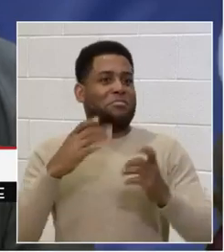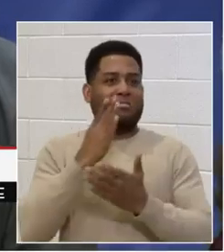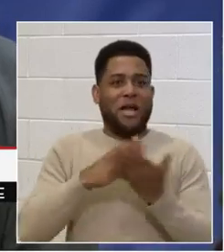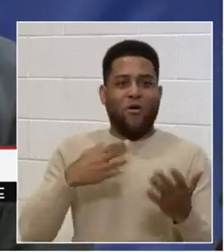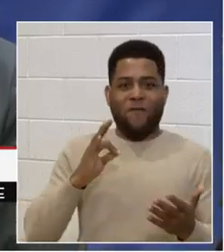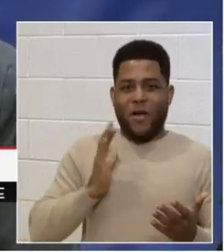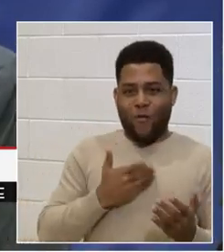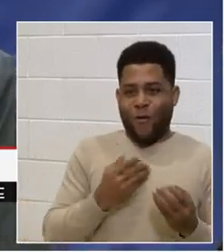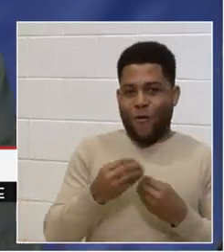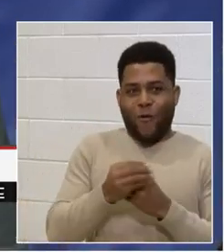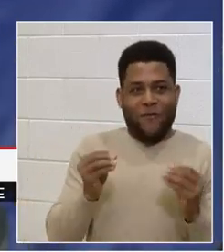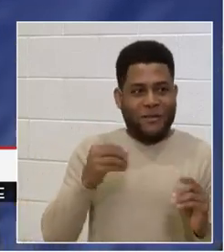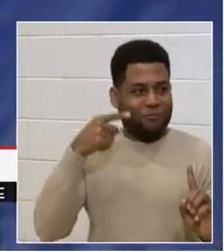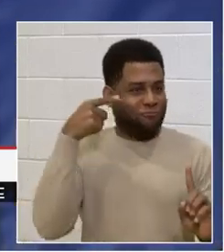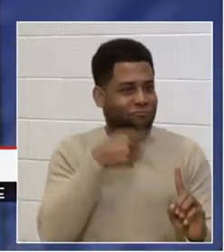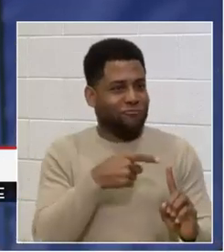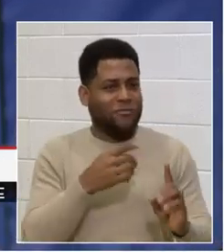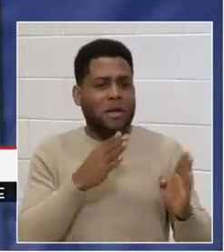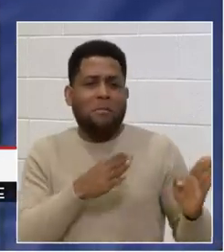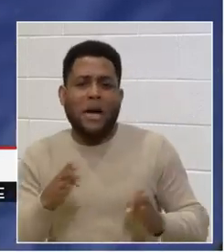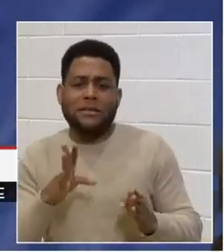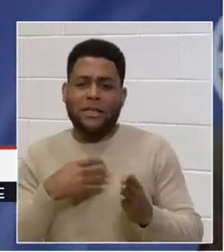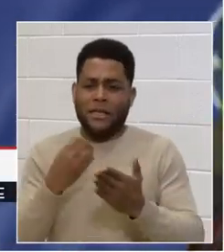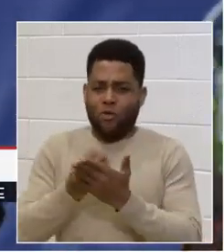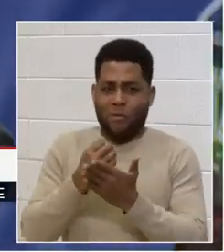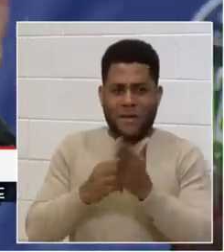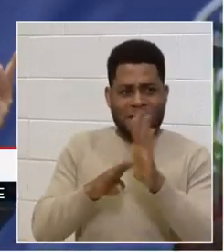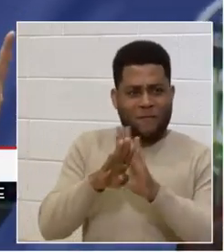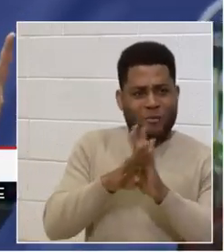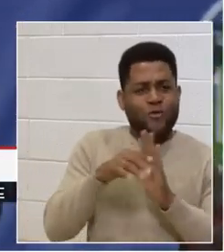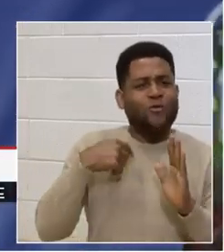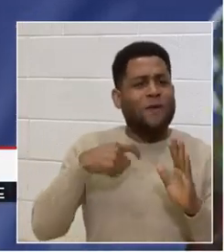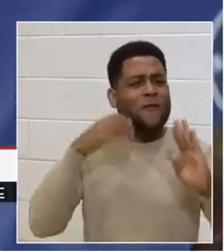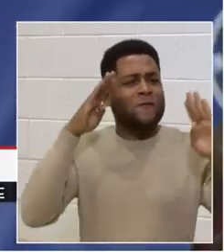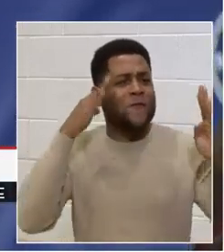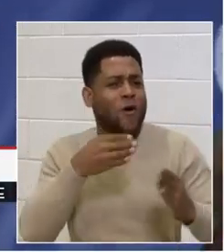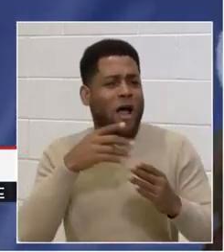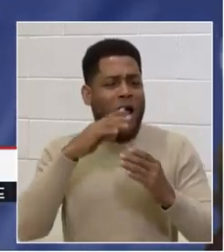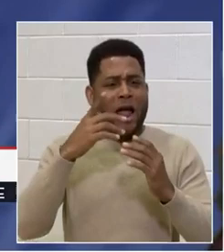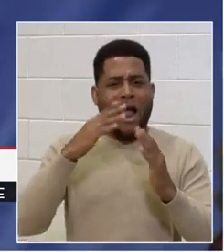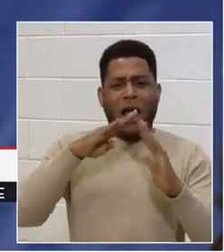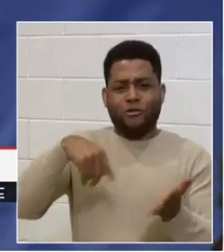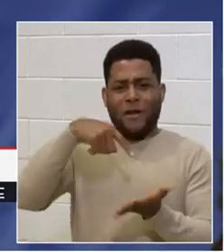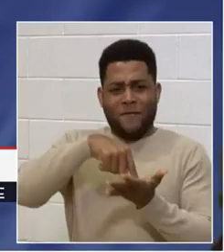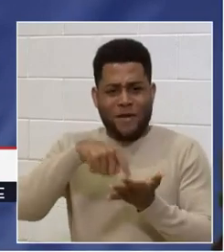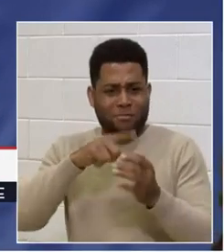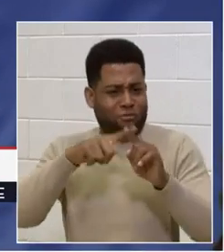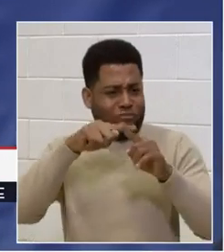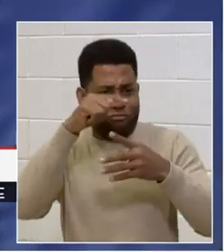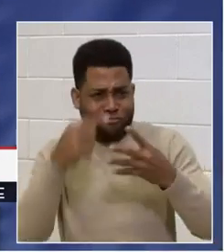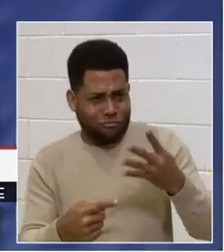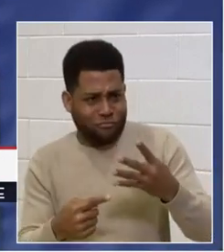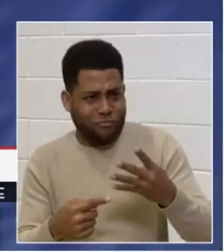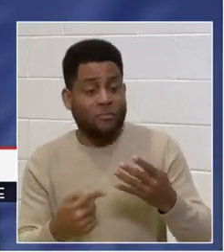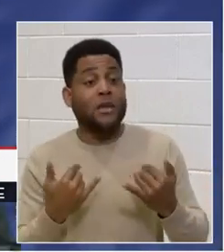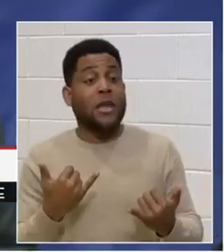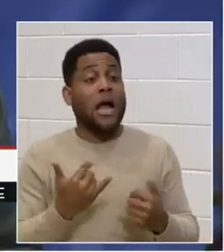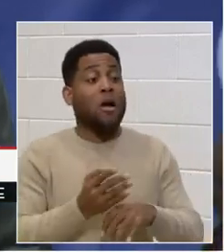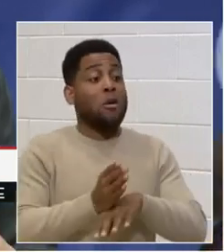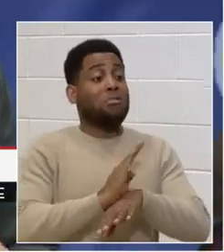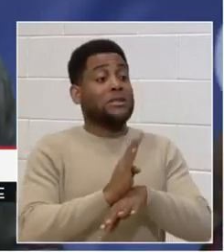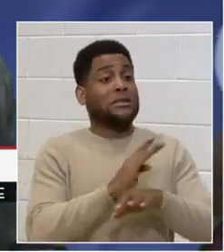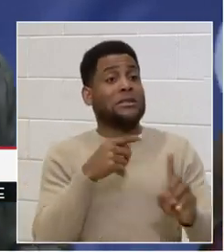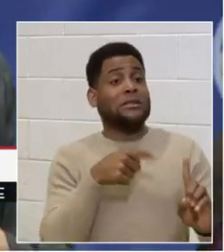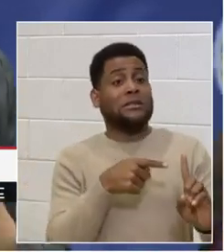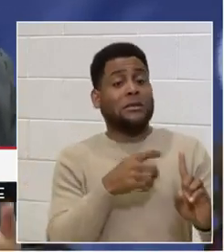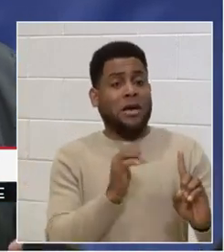Office for Planning and Economic Development does. We also, I mentioned that we invest in businesses. We are investing in businesses large and small.